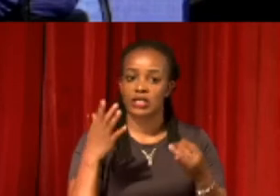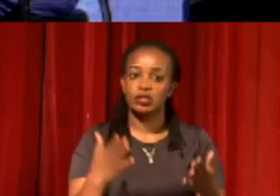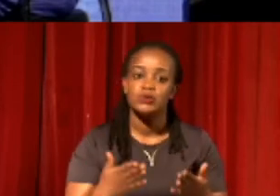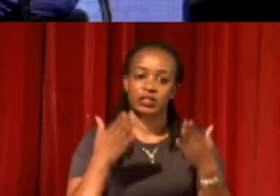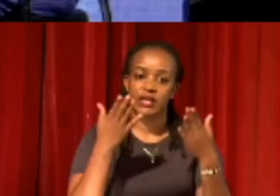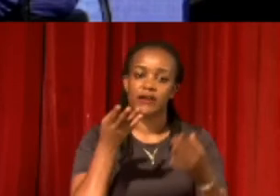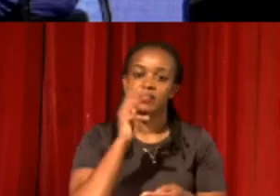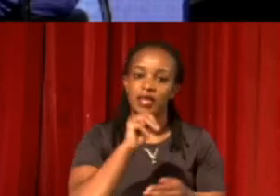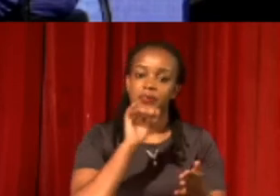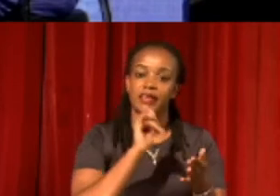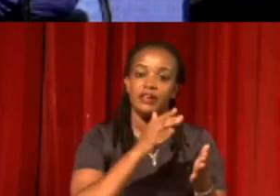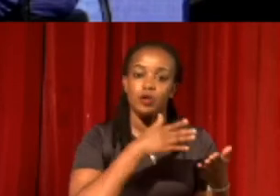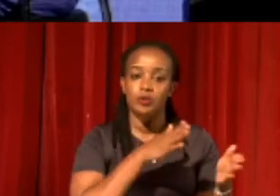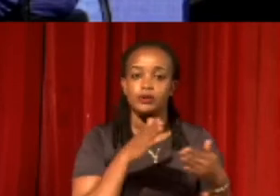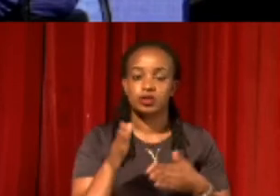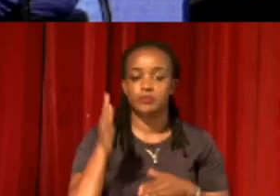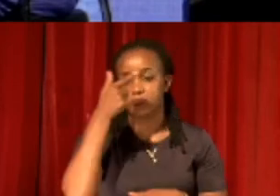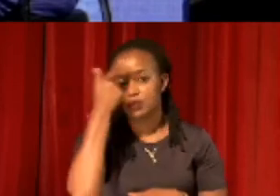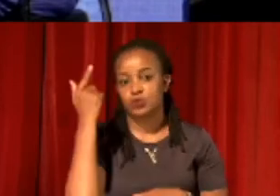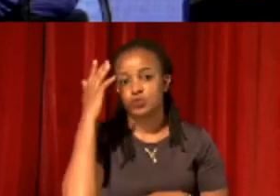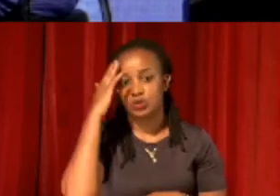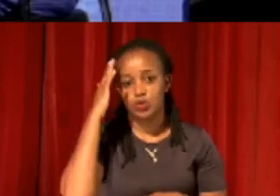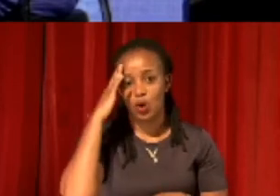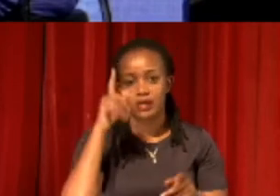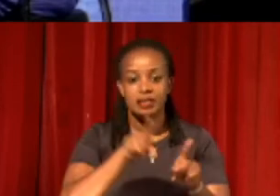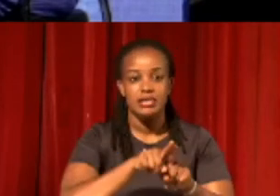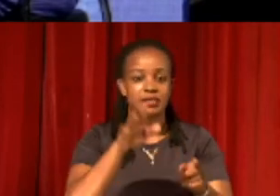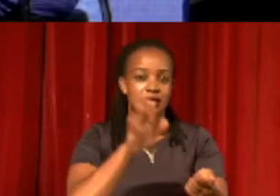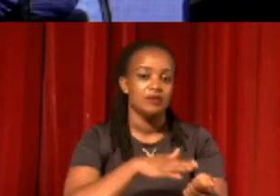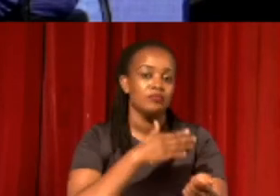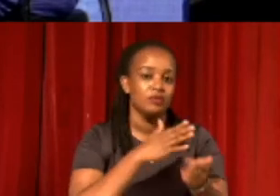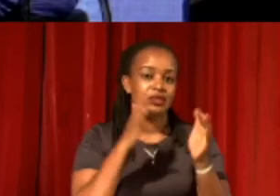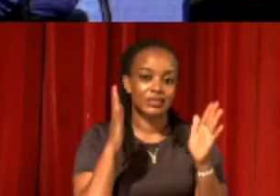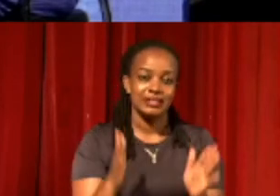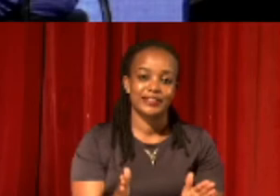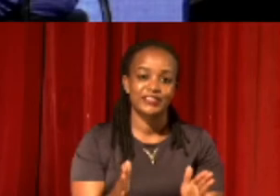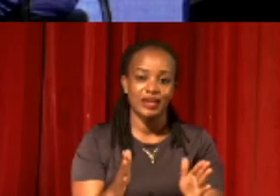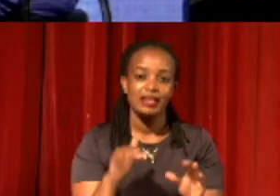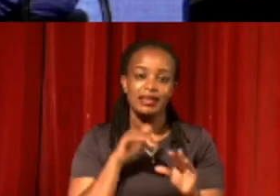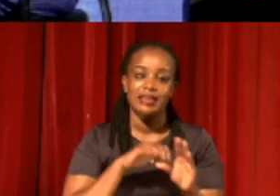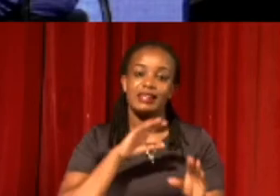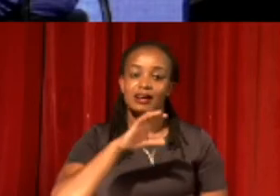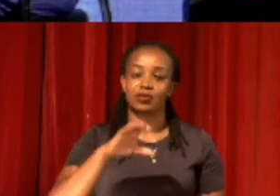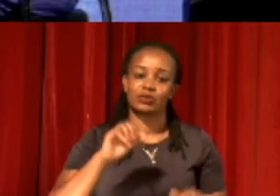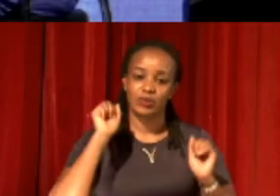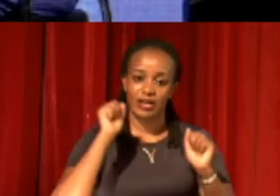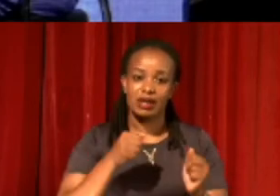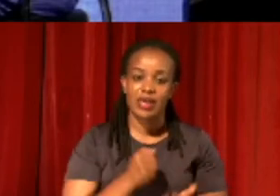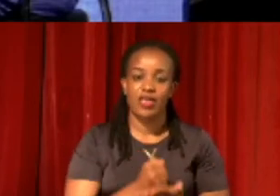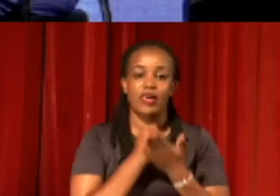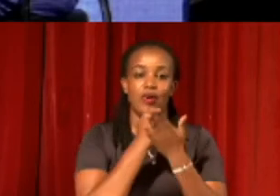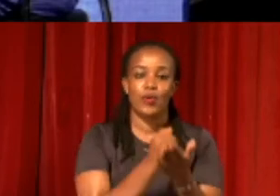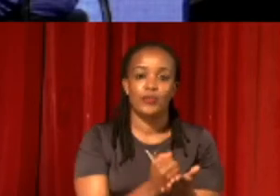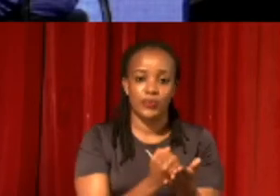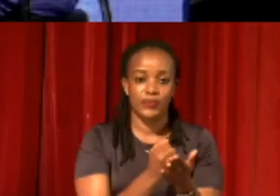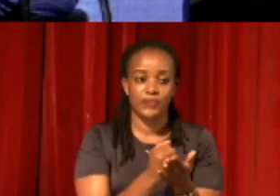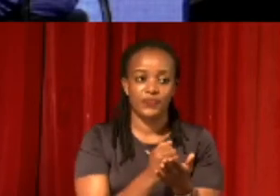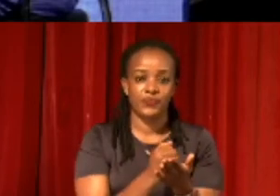because we know there are some musicians in a particular cadre in that county that need help. Yes. So we are also bringing that